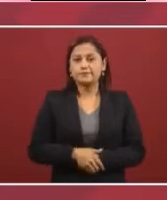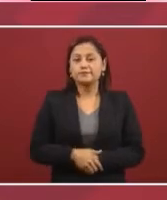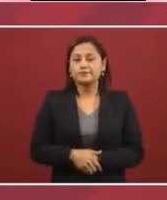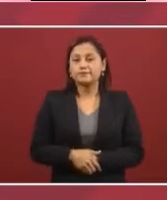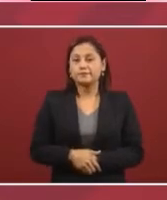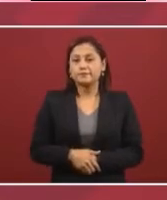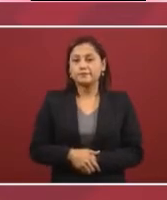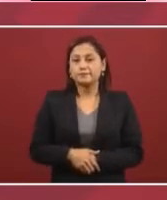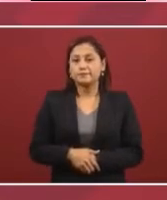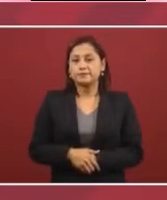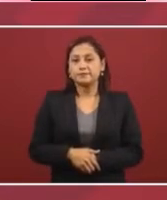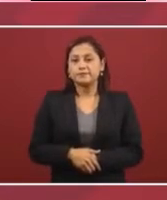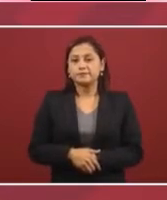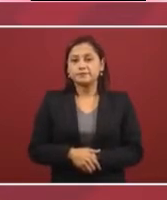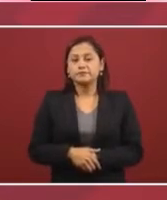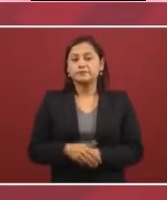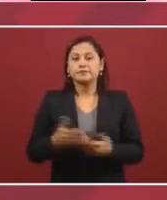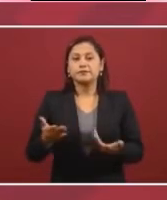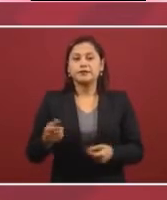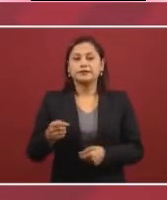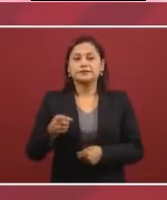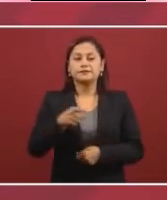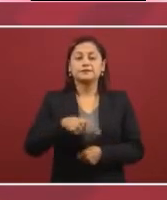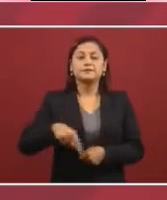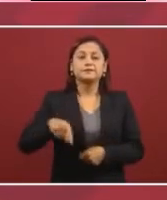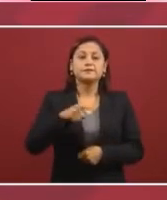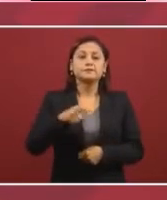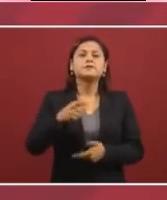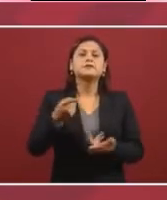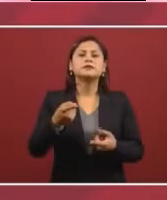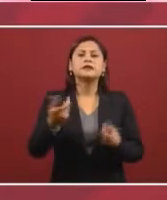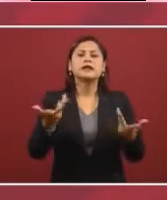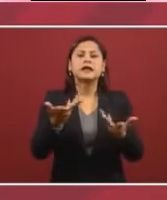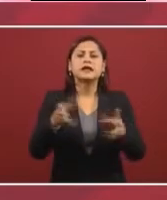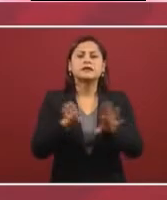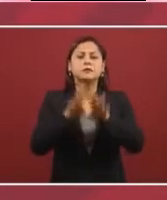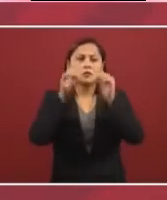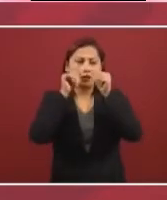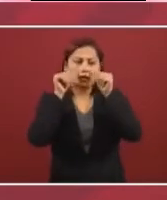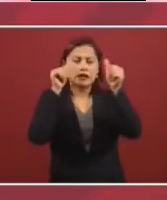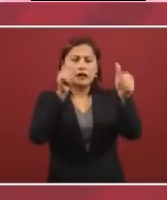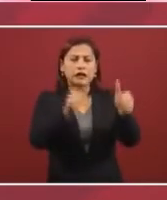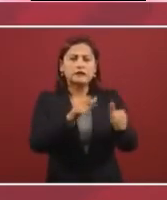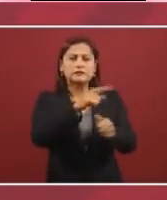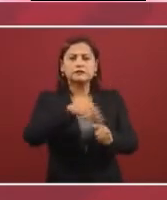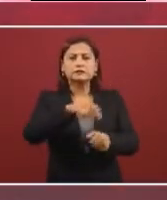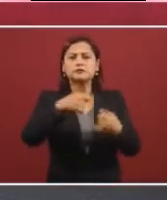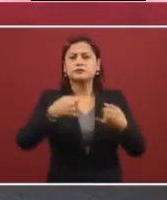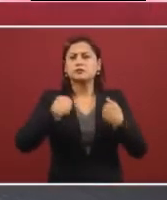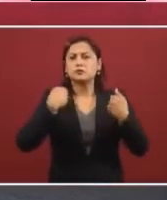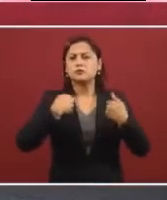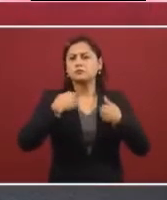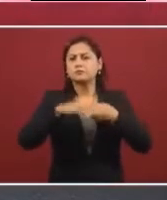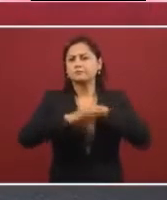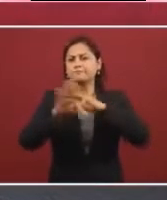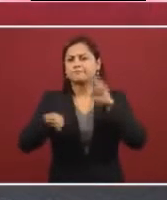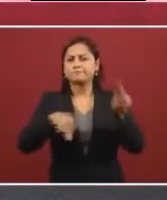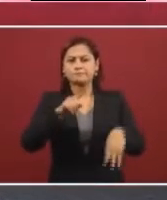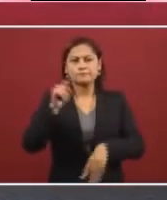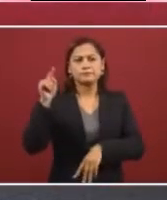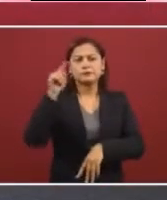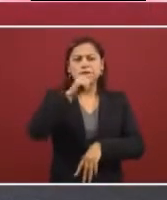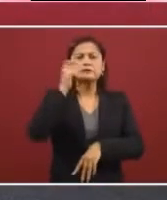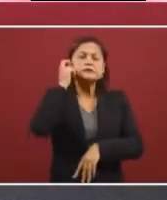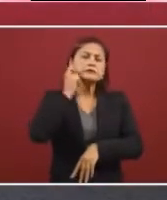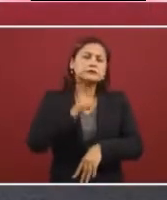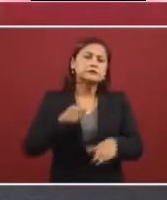To demand the presentation of the children, that